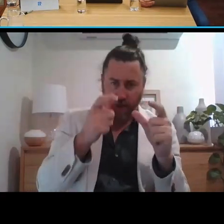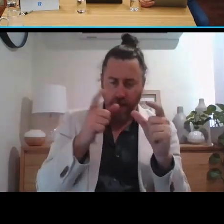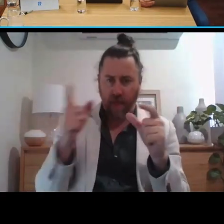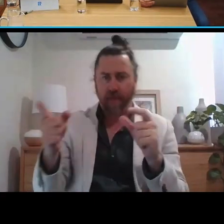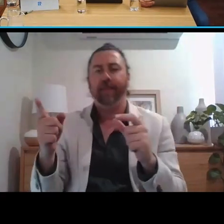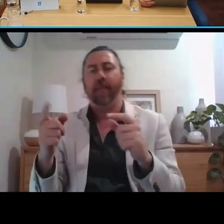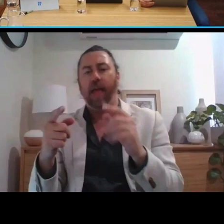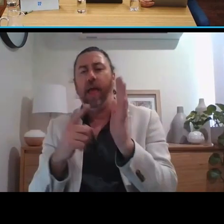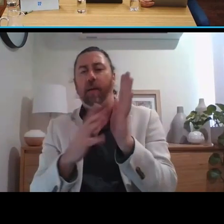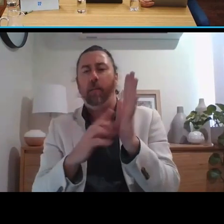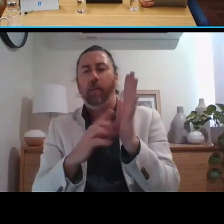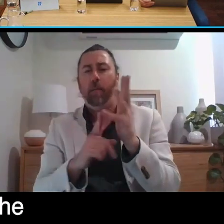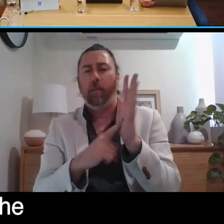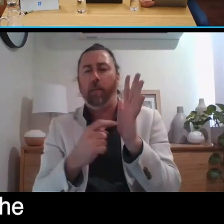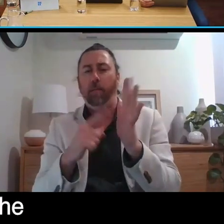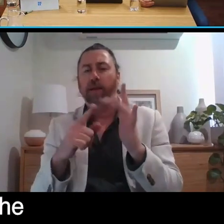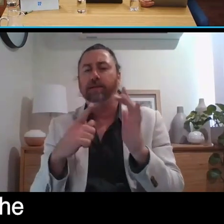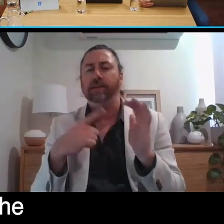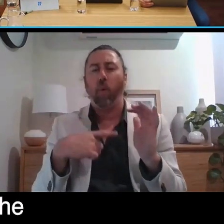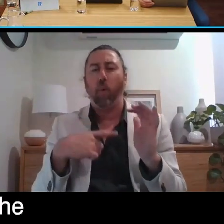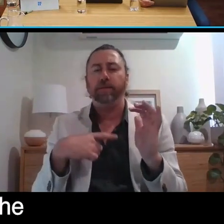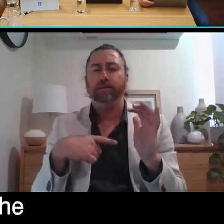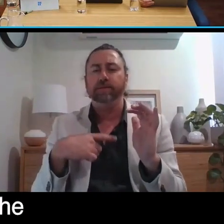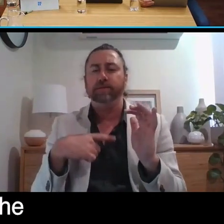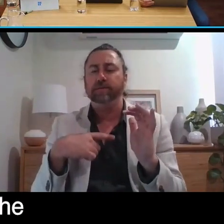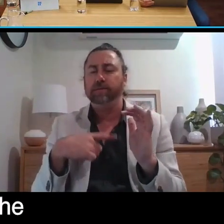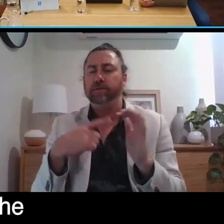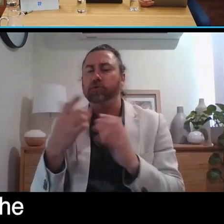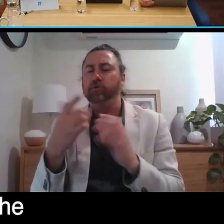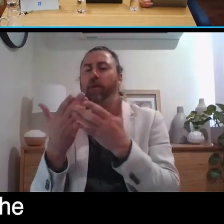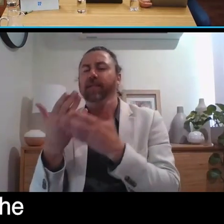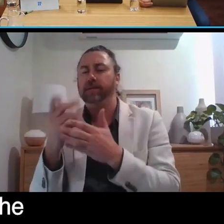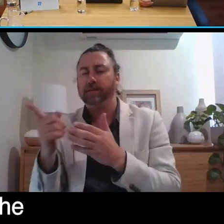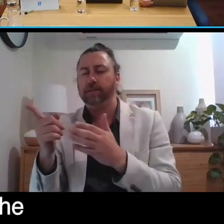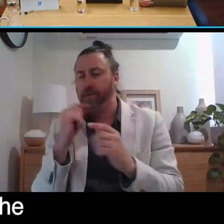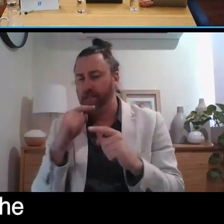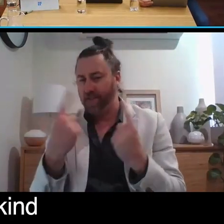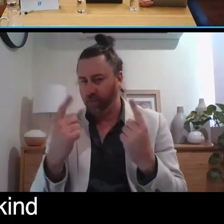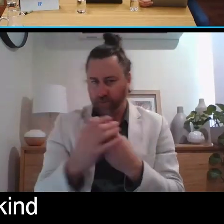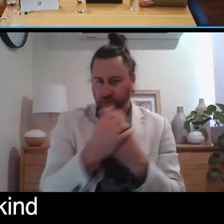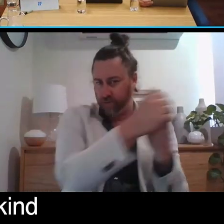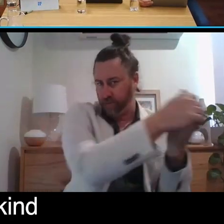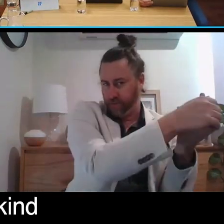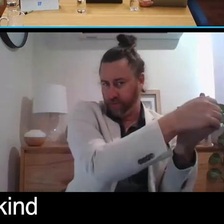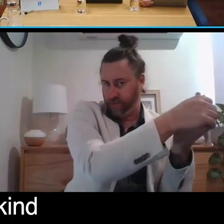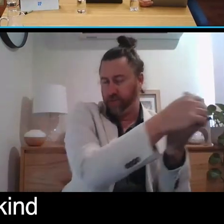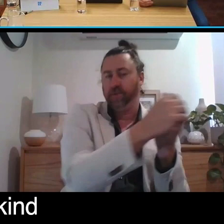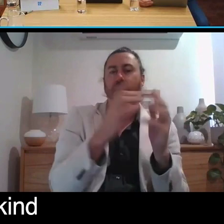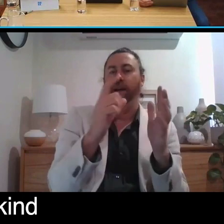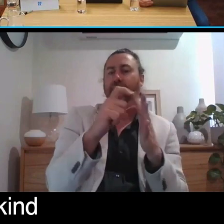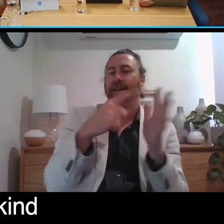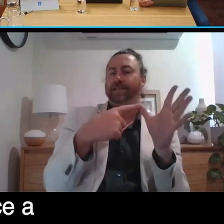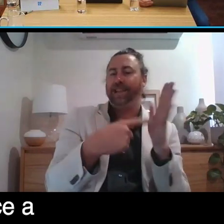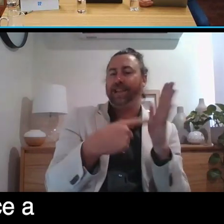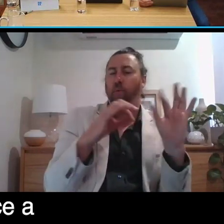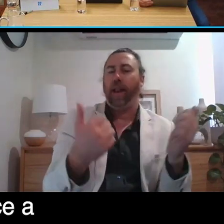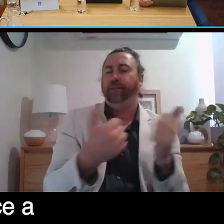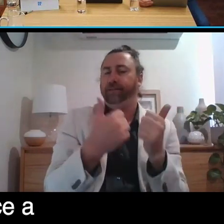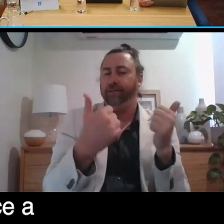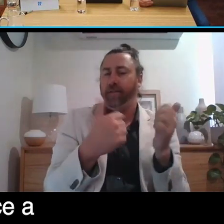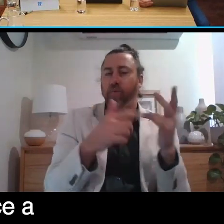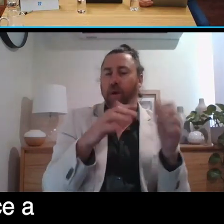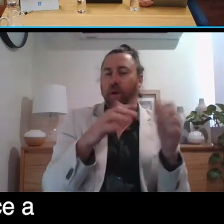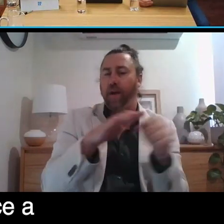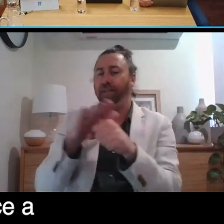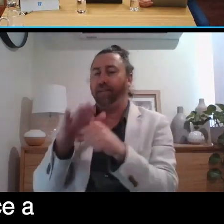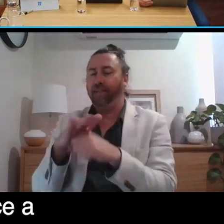program services. So those services don't currently have all of the data feeds that we spoke about, or all the 4 kind of subcategories